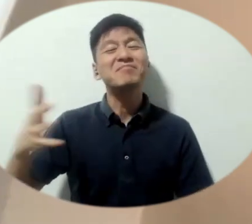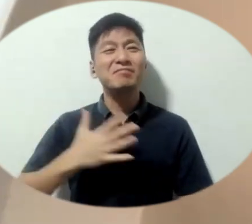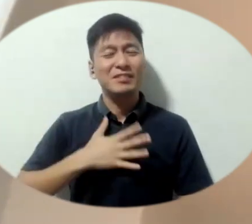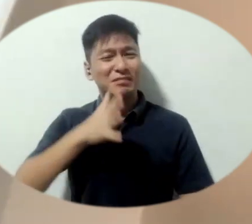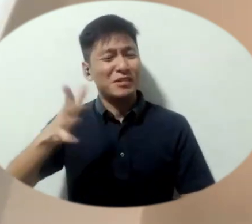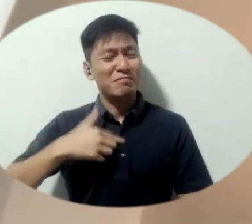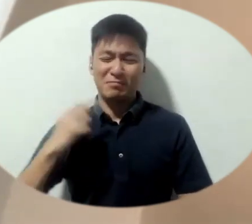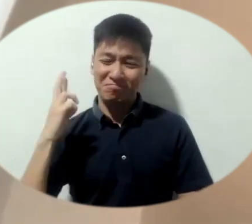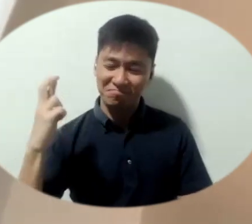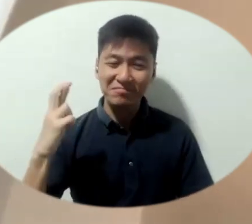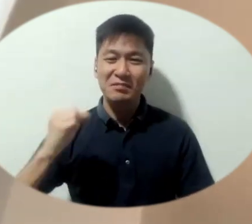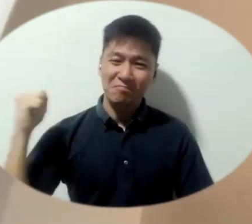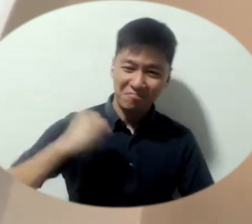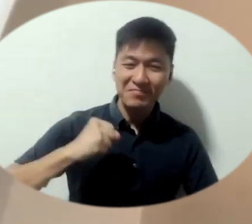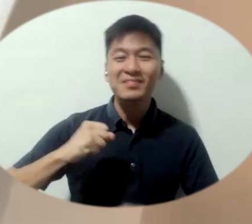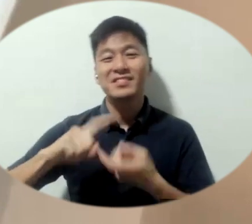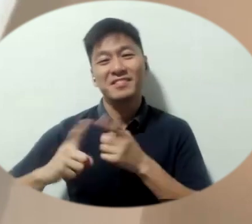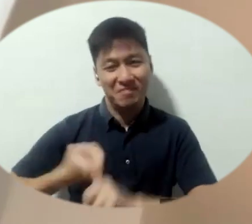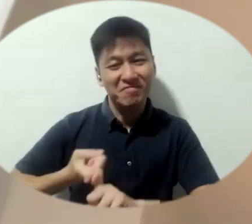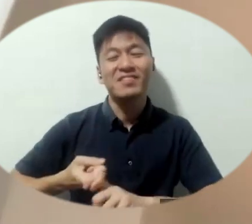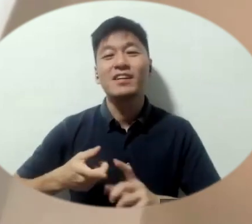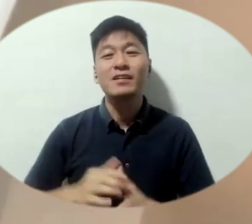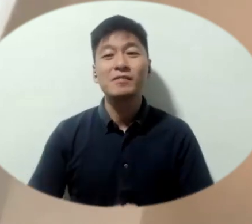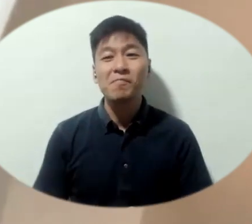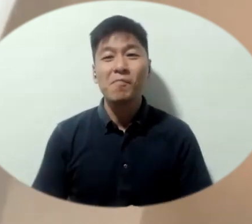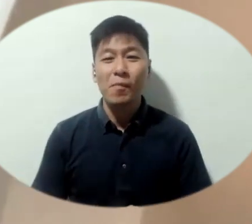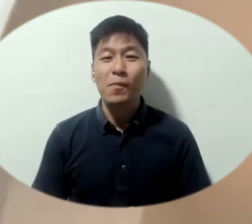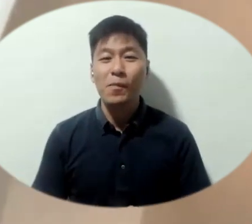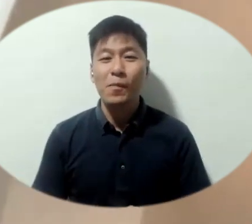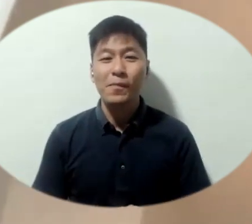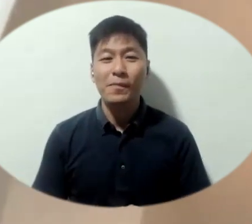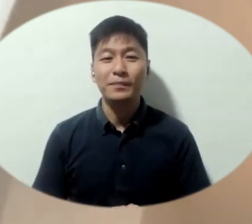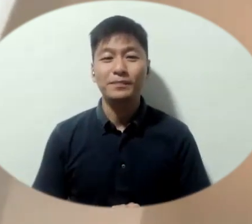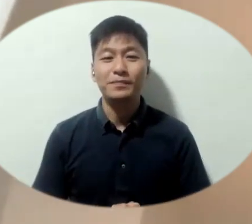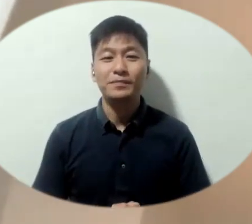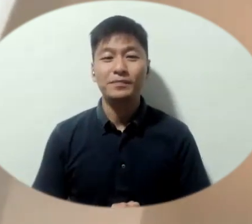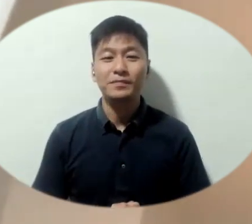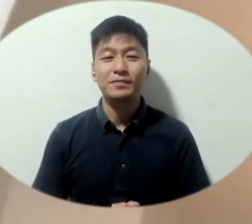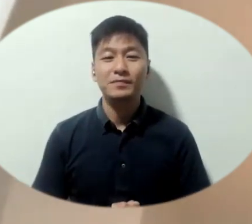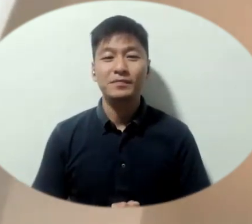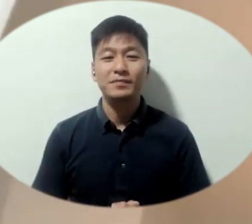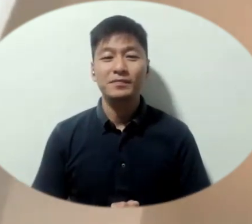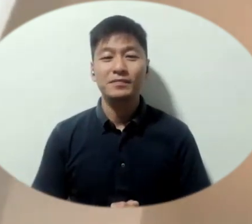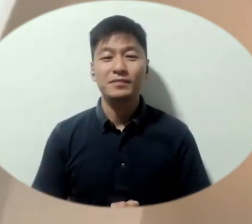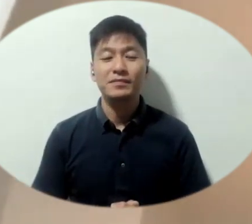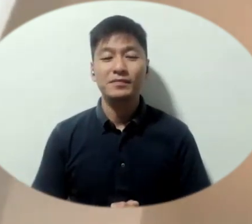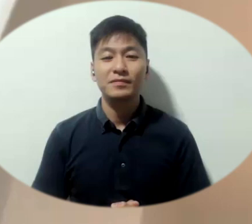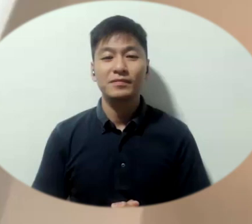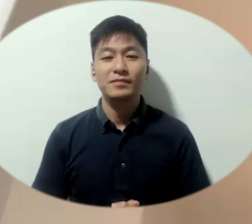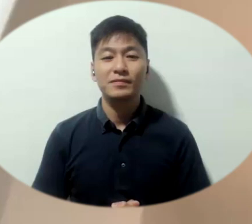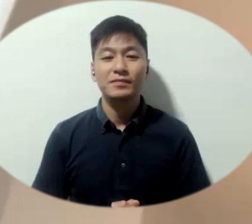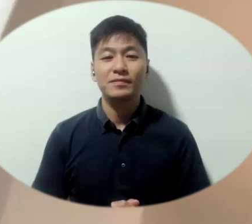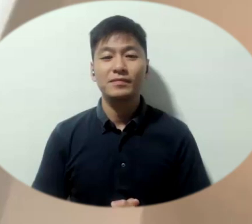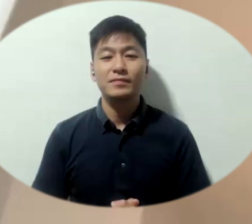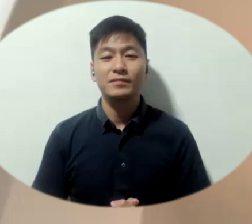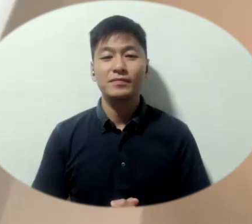And while developing this friendship together, I definitely